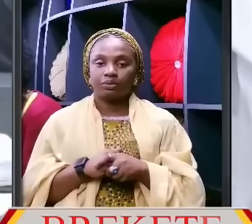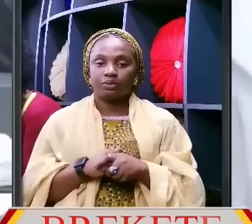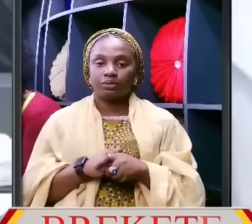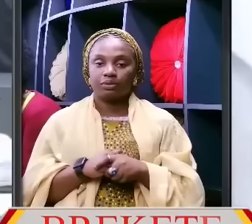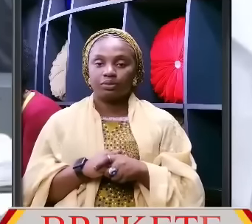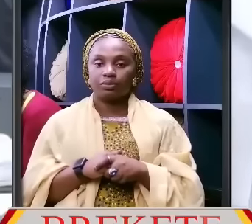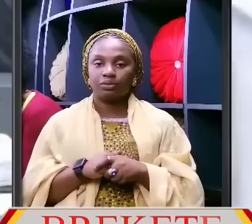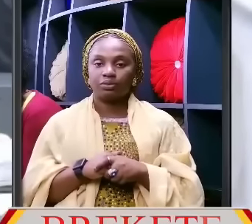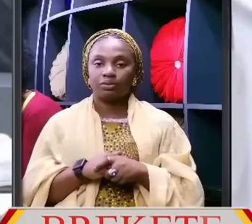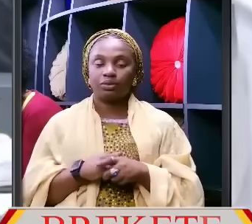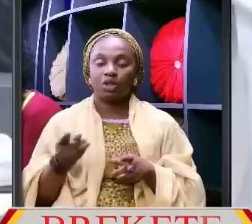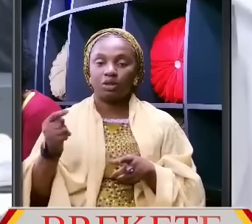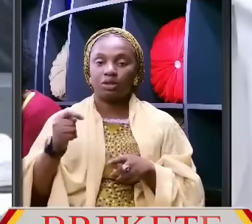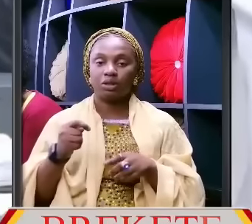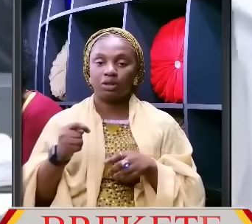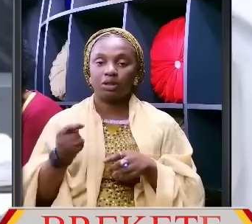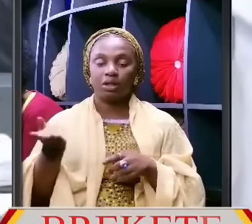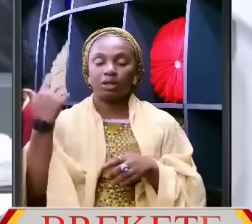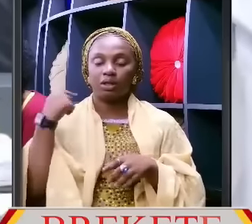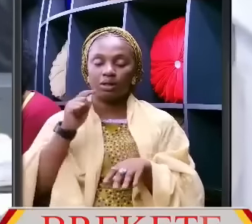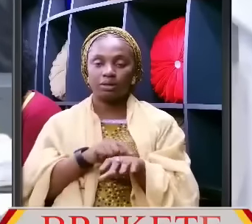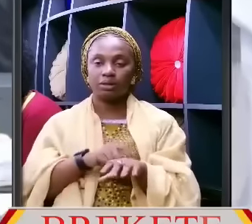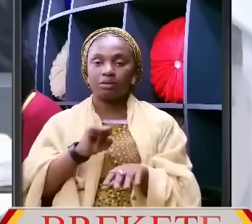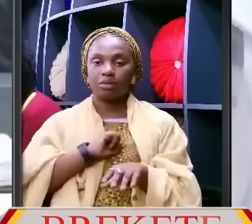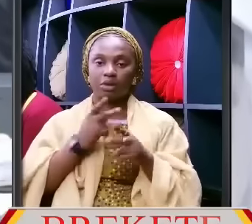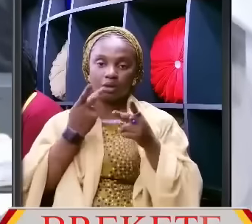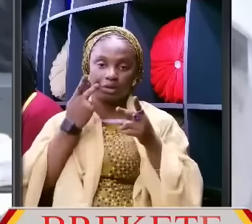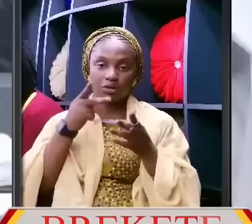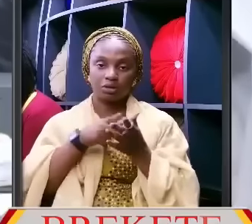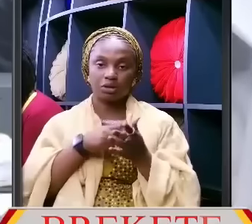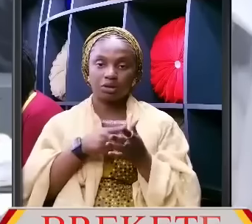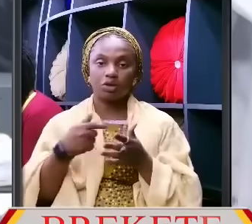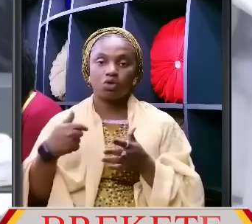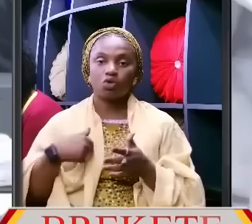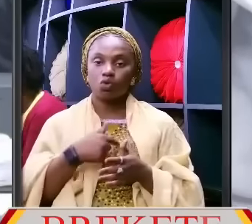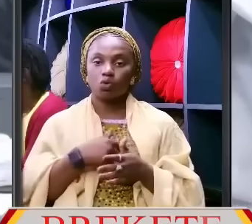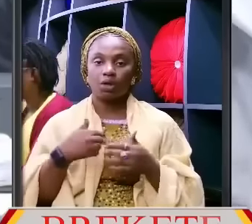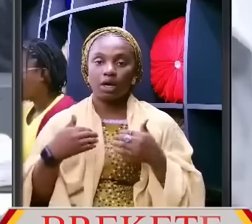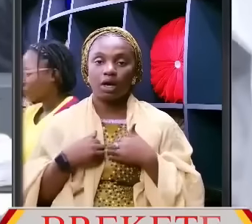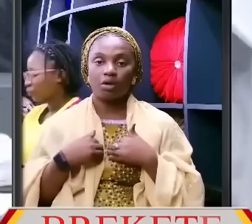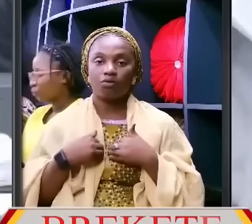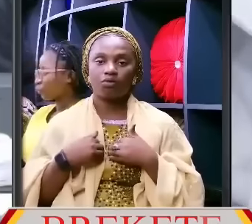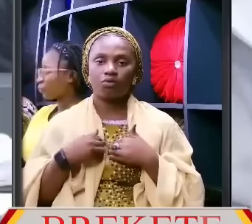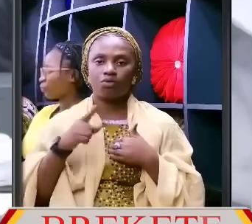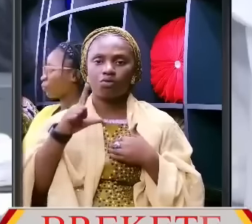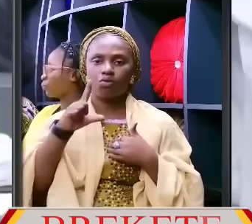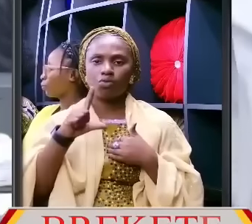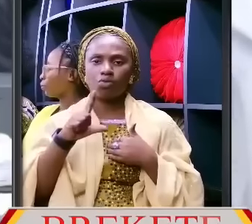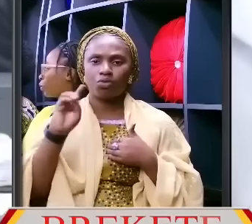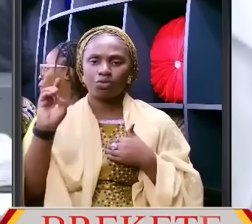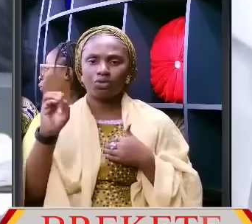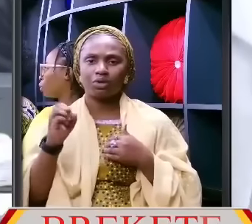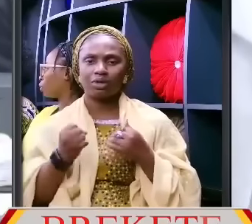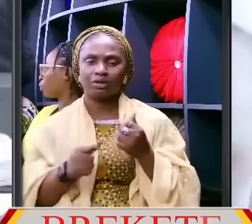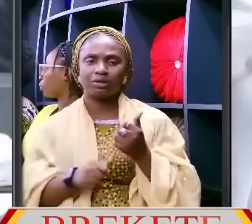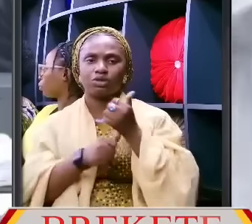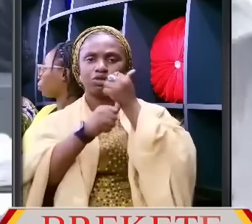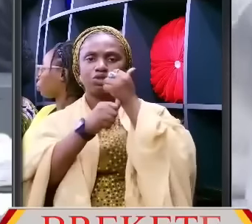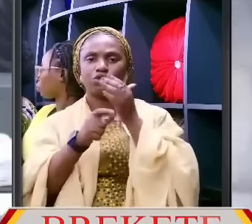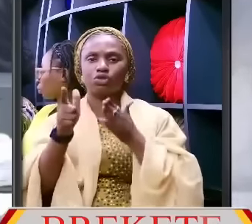The last time where I checked, we have 117 lawyers. 23 of them are senior advocates, them